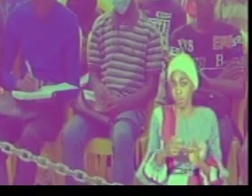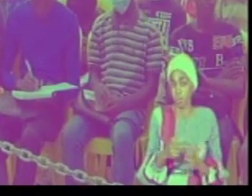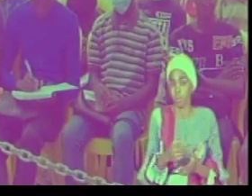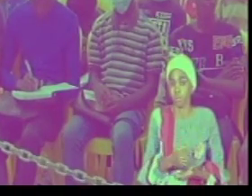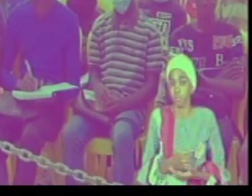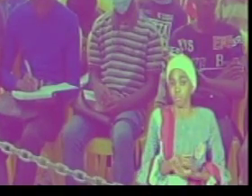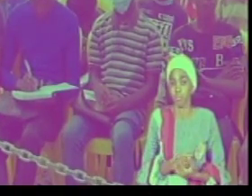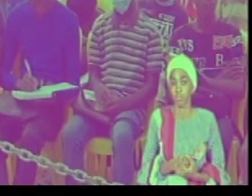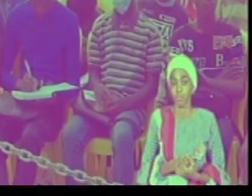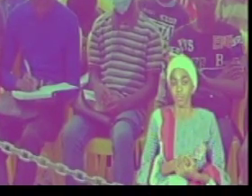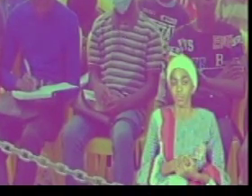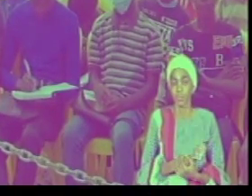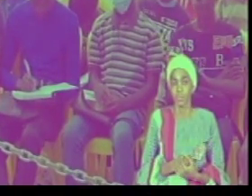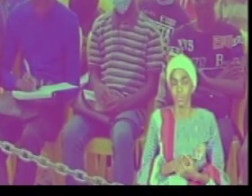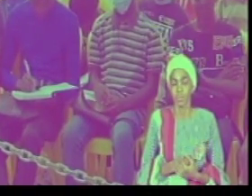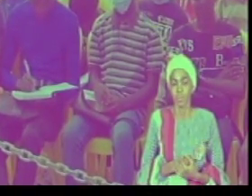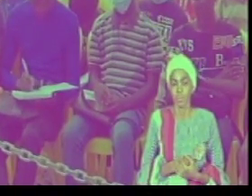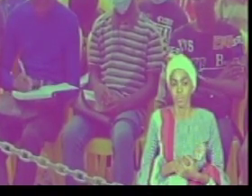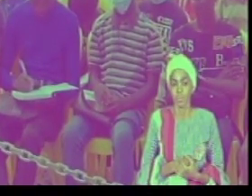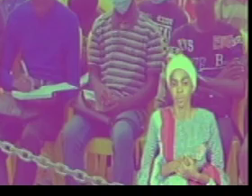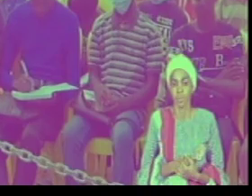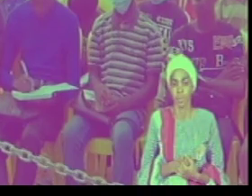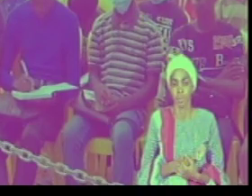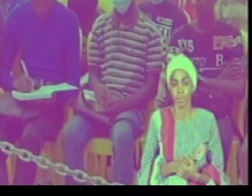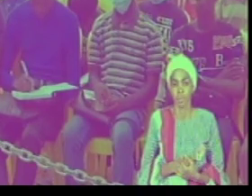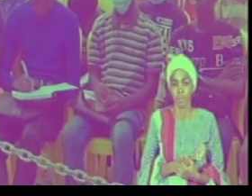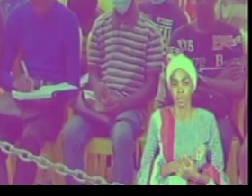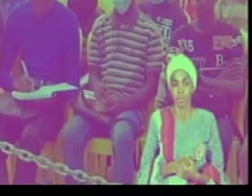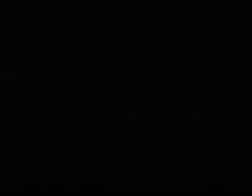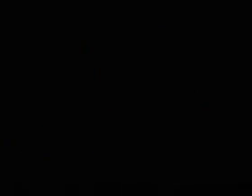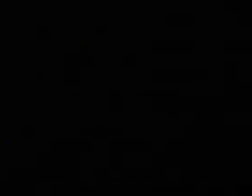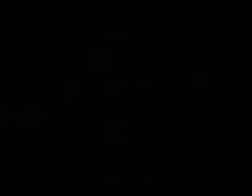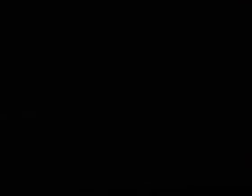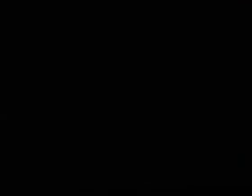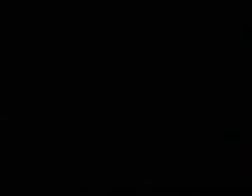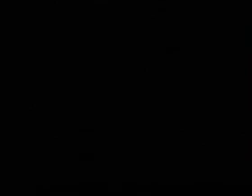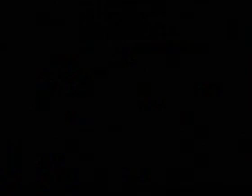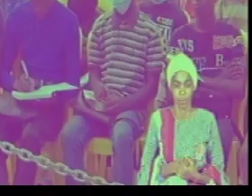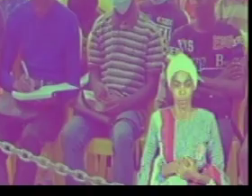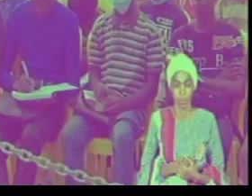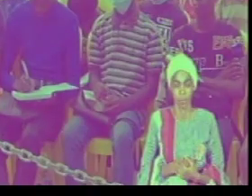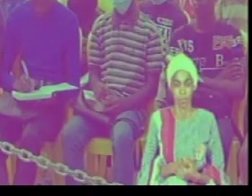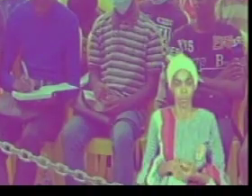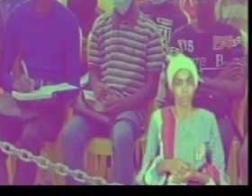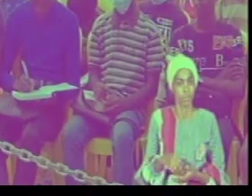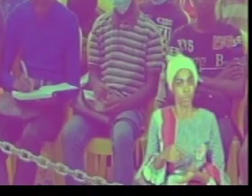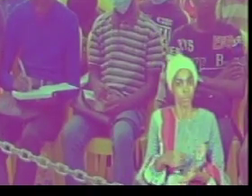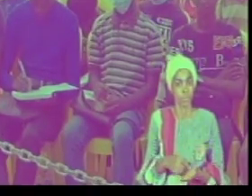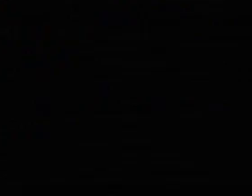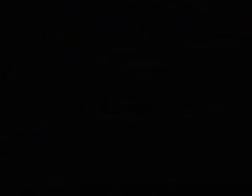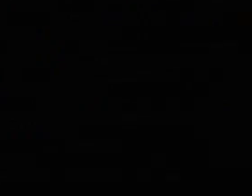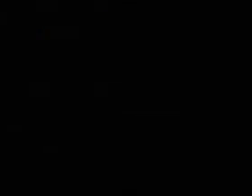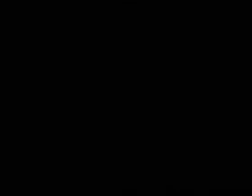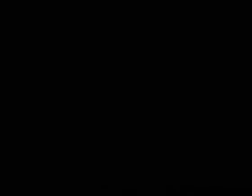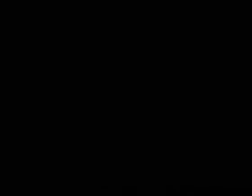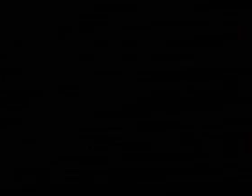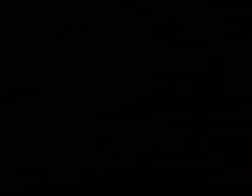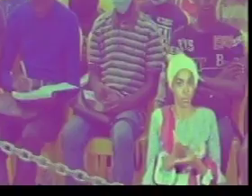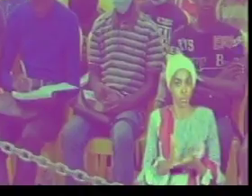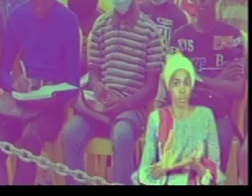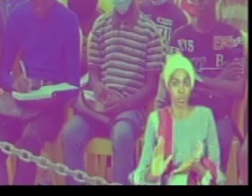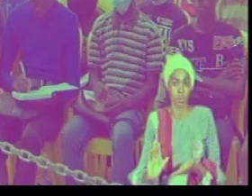then this one says, copying someone's work without giving them credits is